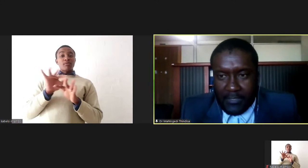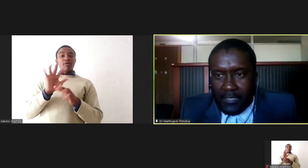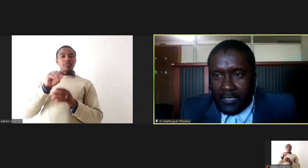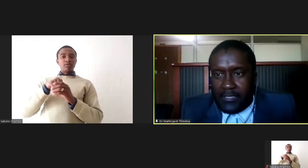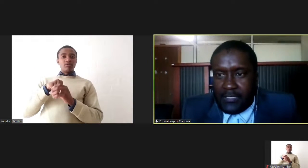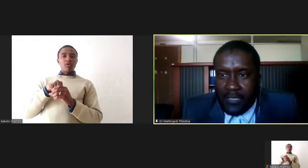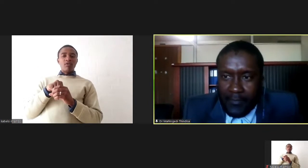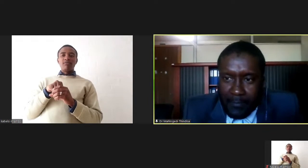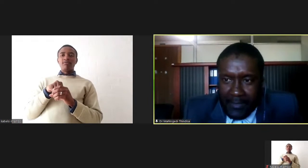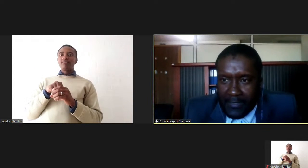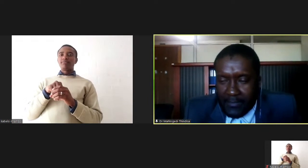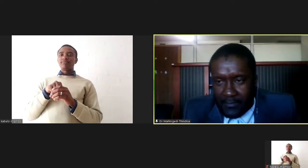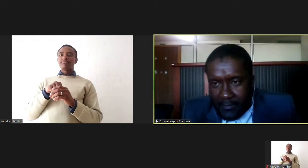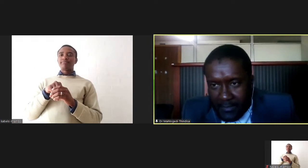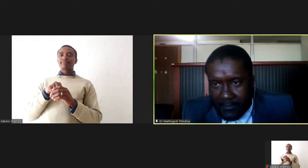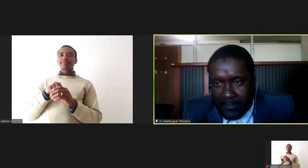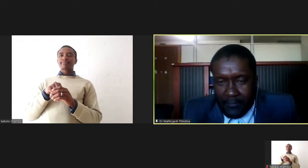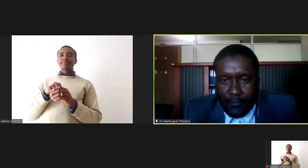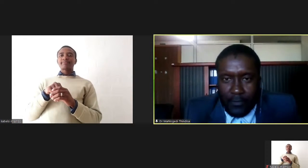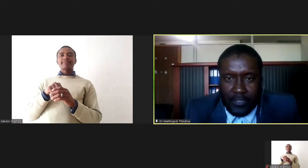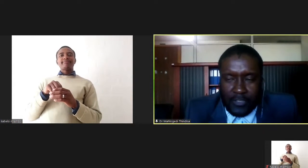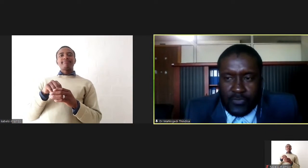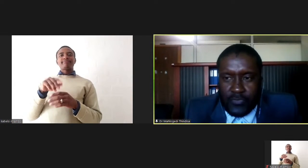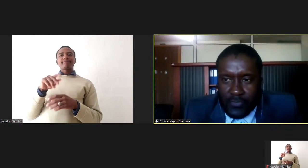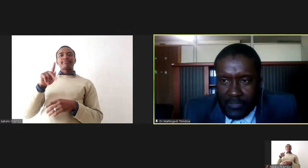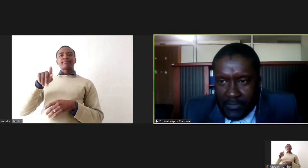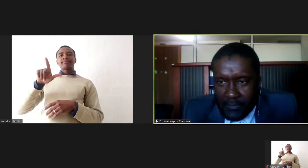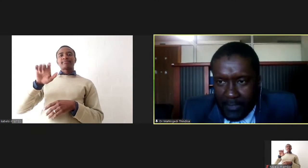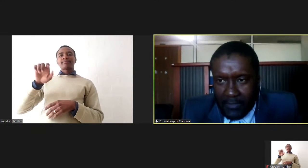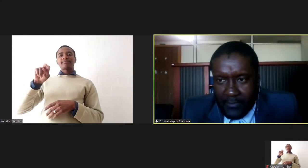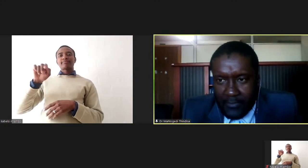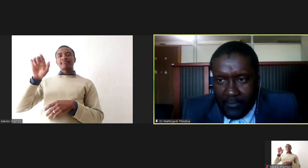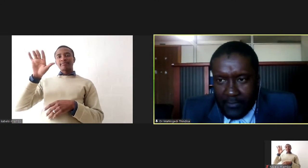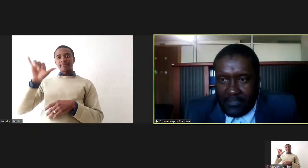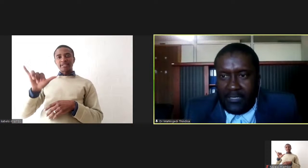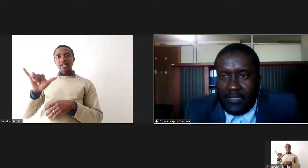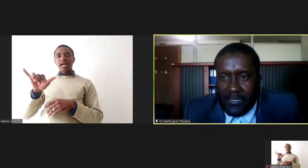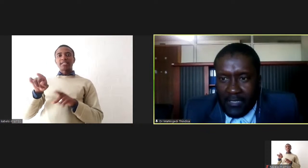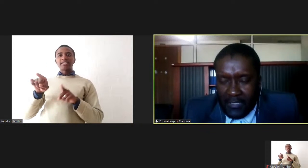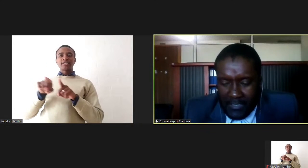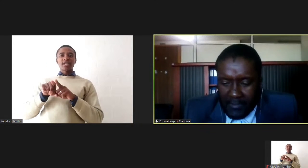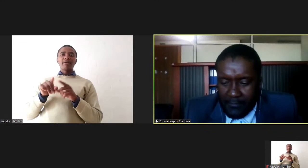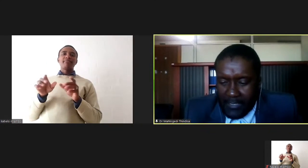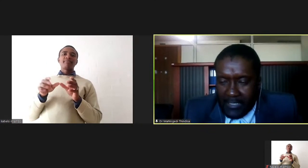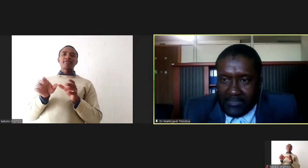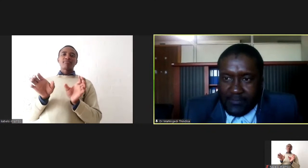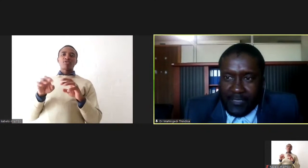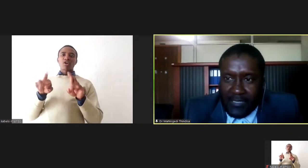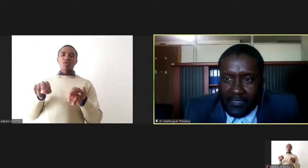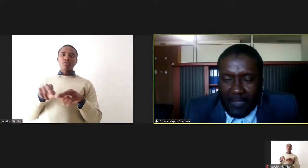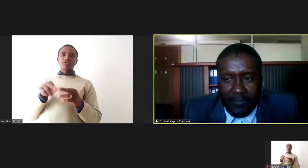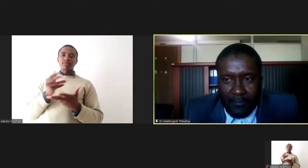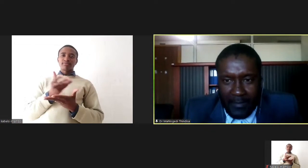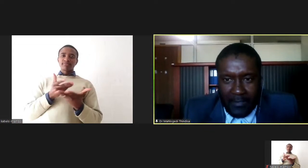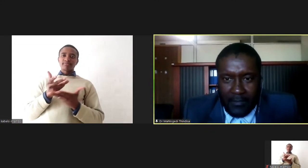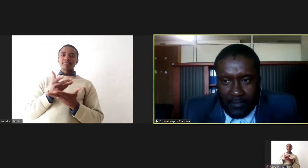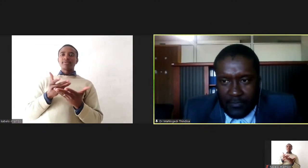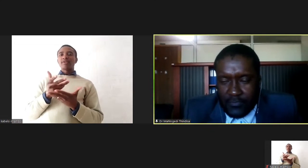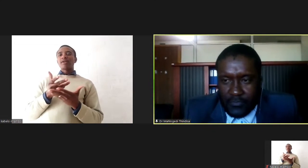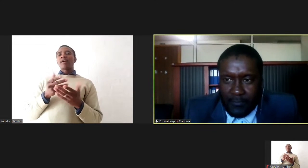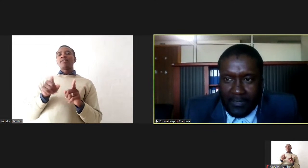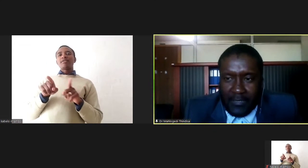from initially the plenary, then flowing into the breakaway session, and ultimately coming